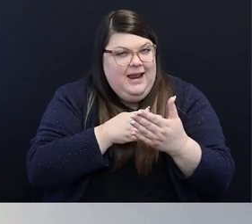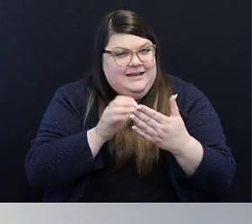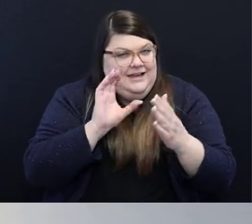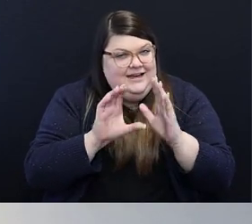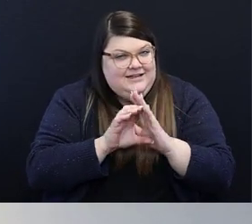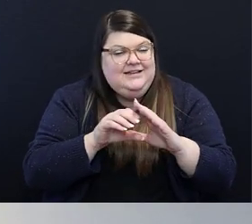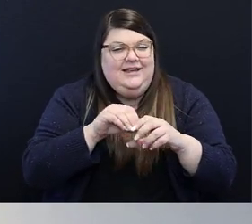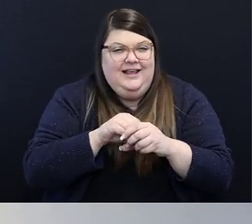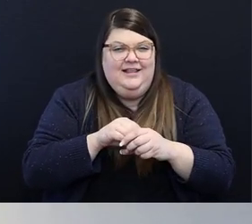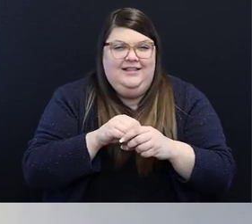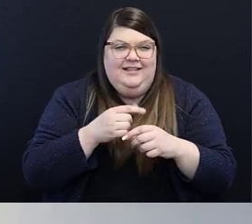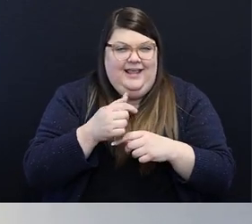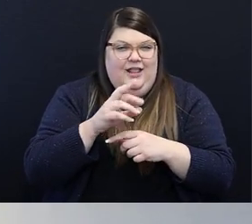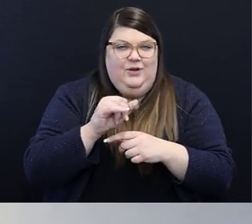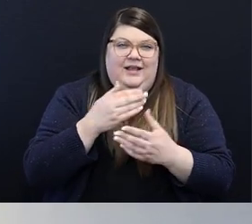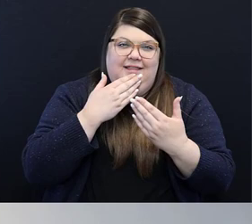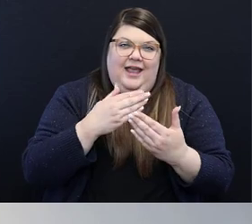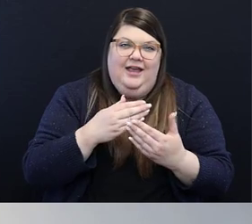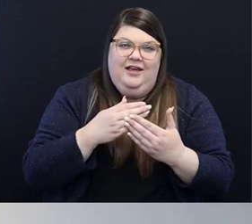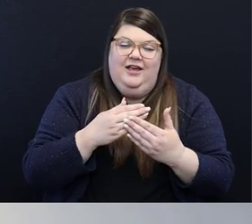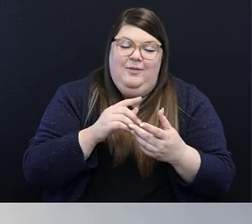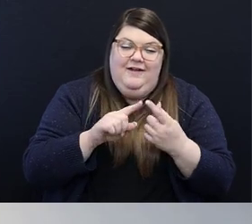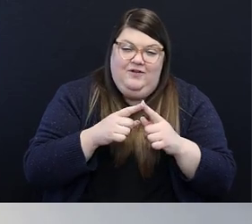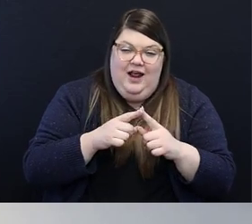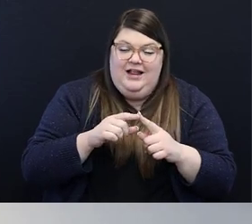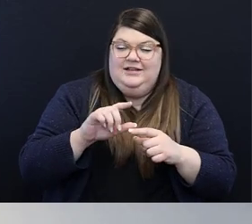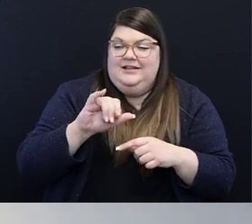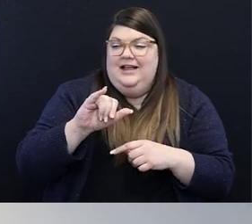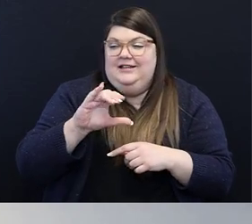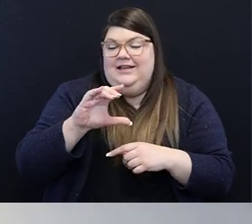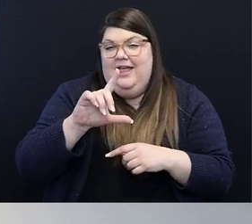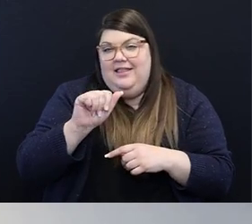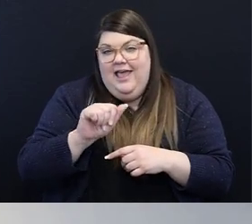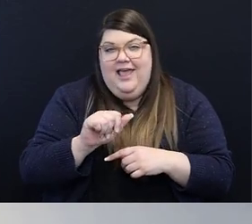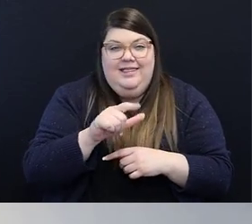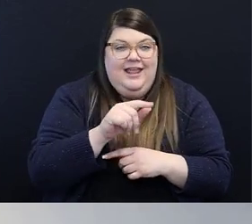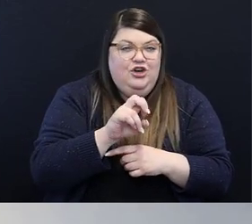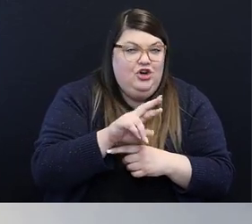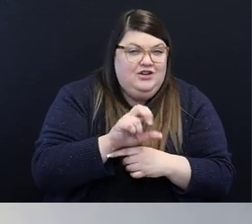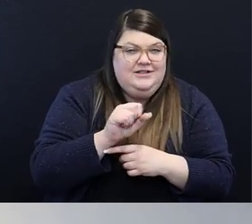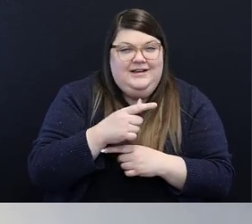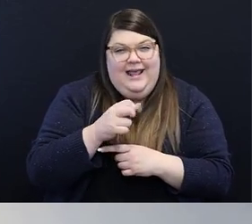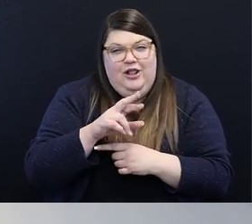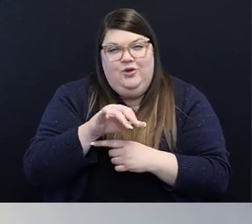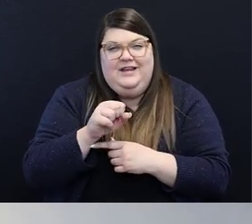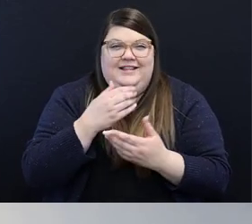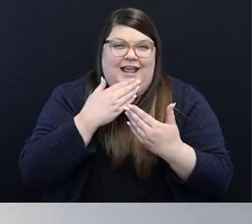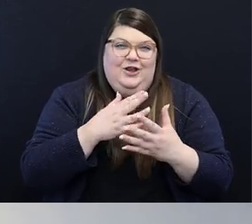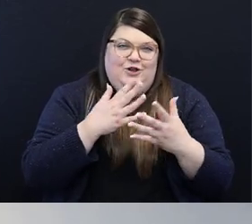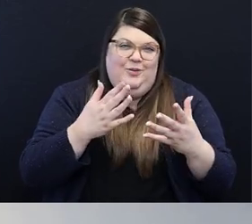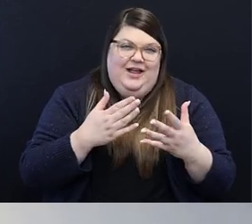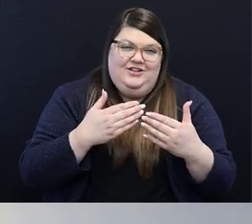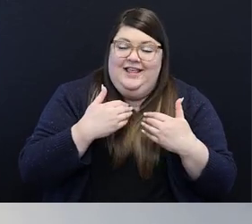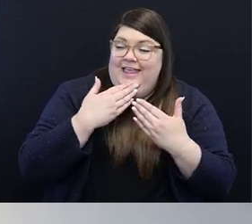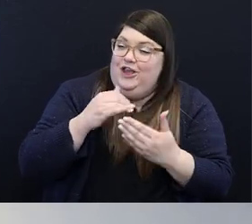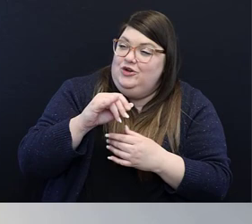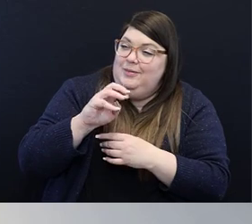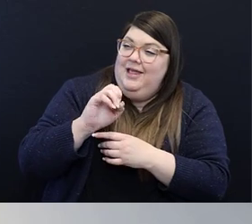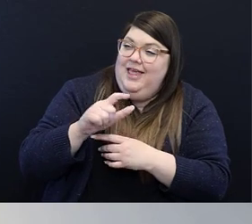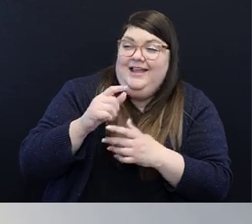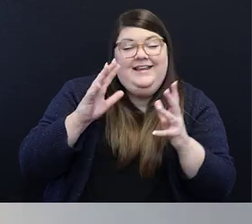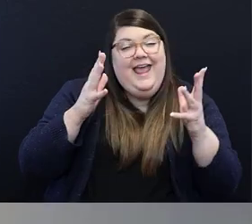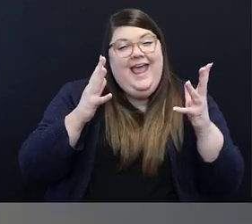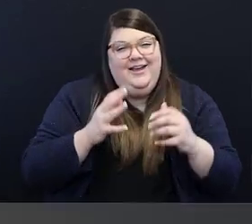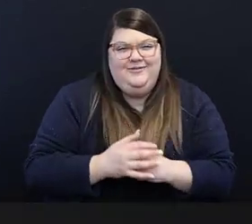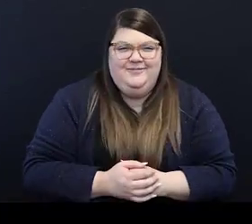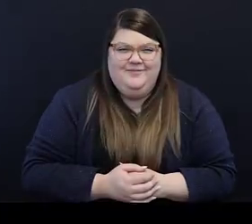want to thank my friends at ICLA, the lenders, the galleries. Thank you so much. Yes, have a good thank one. Thank you, Jamillah. Yay, we did